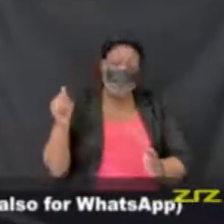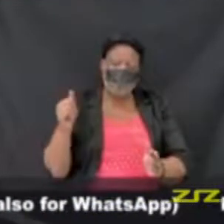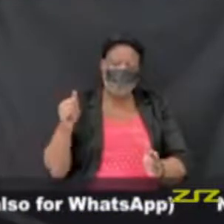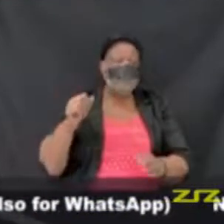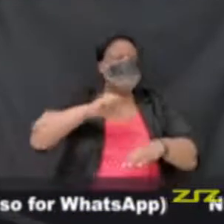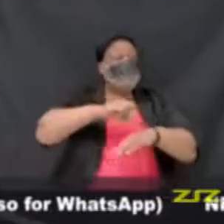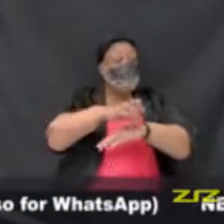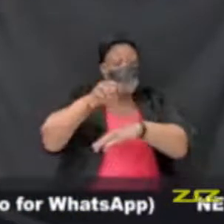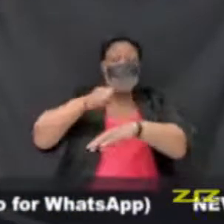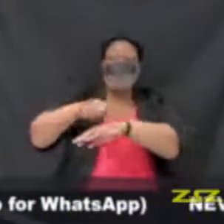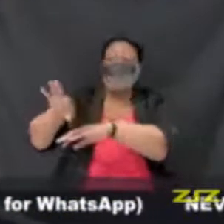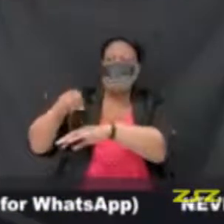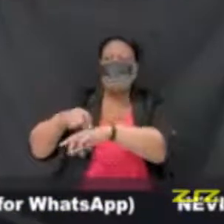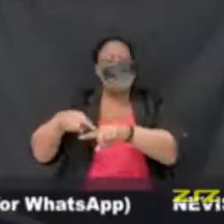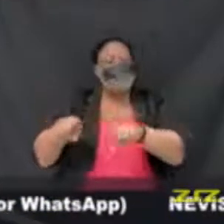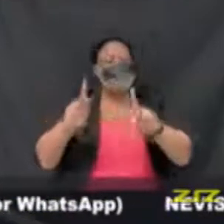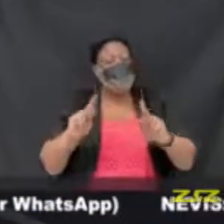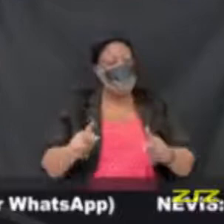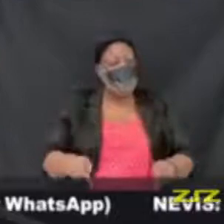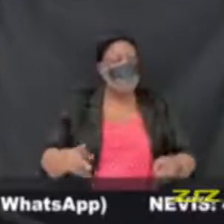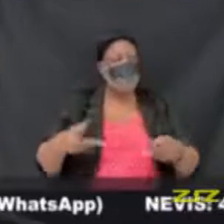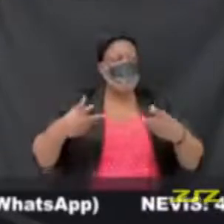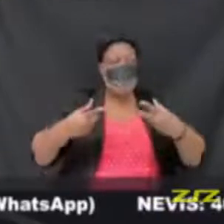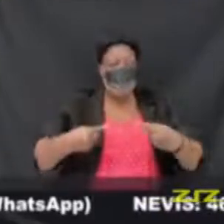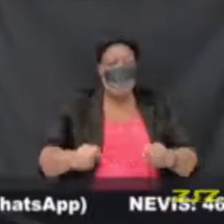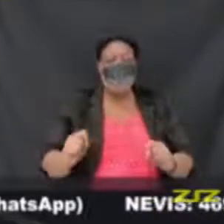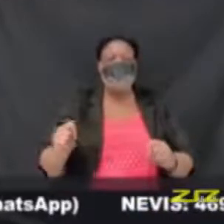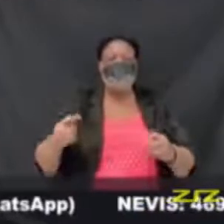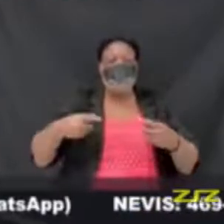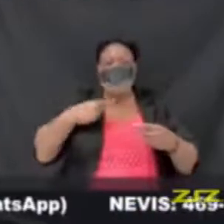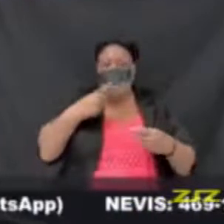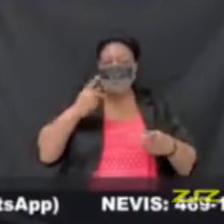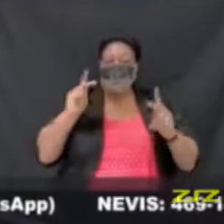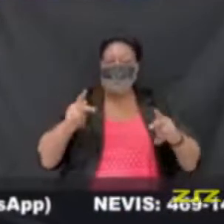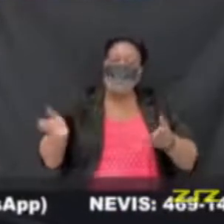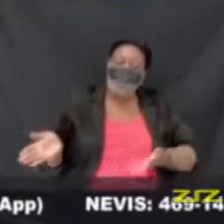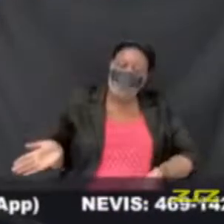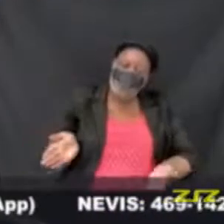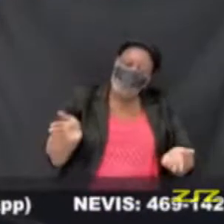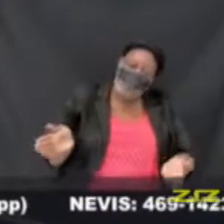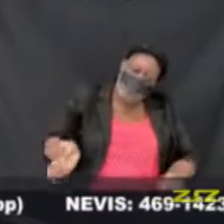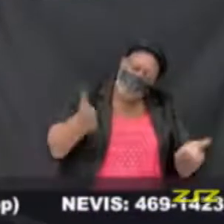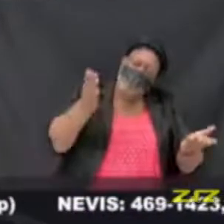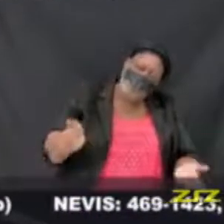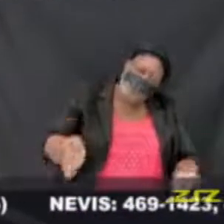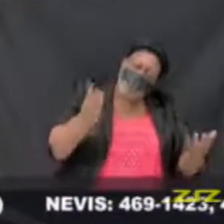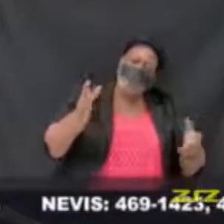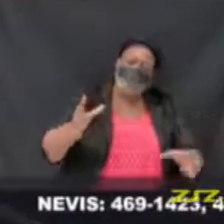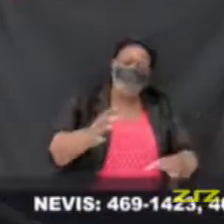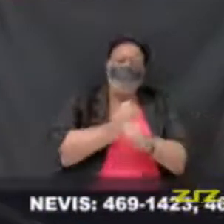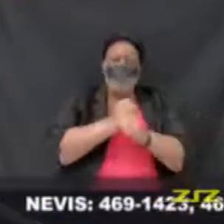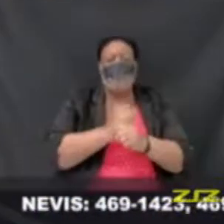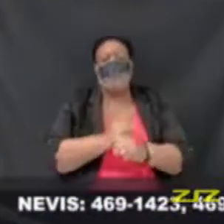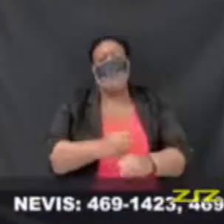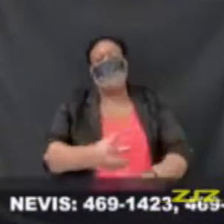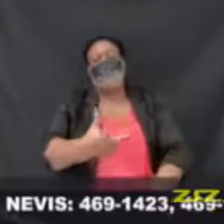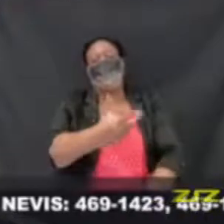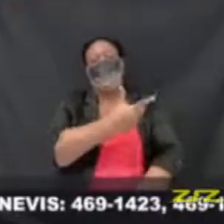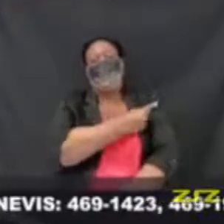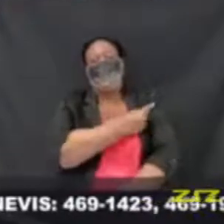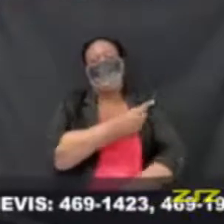service announcements and little clips whereby you share with the general population information about the